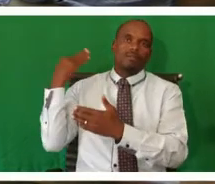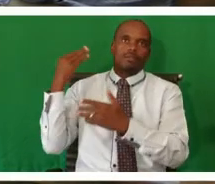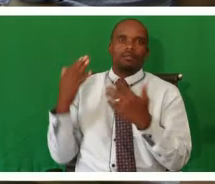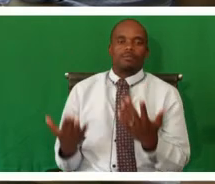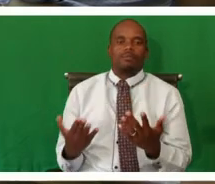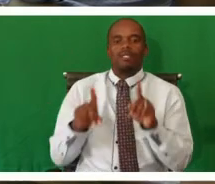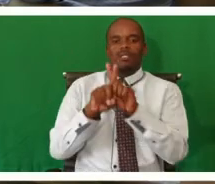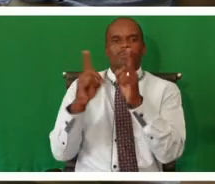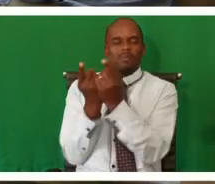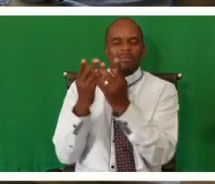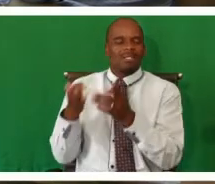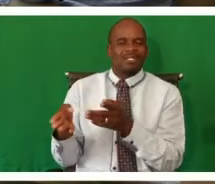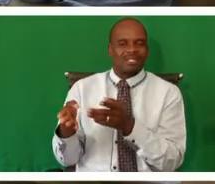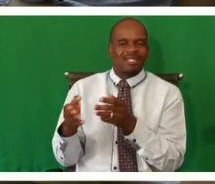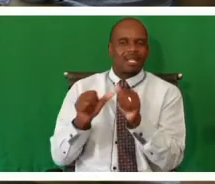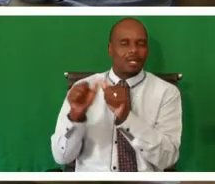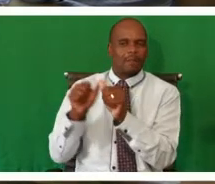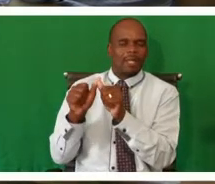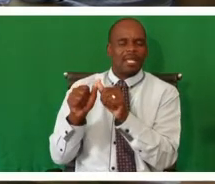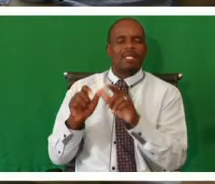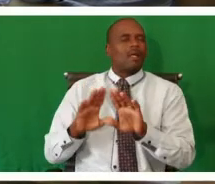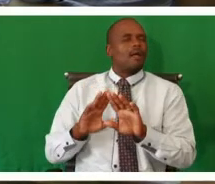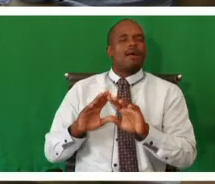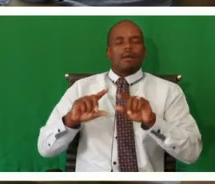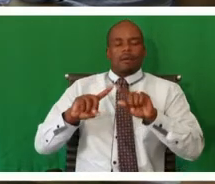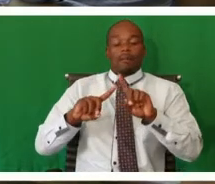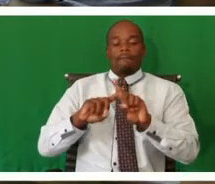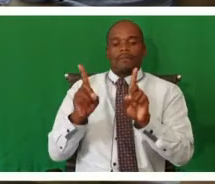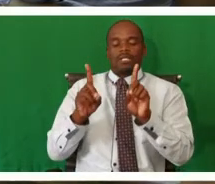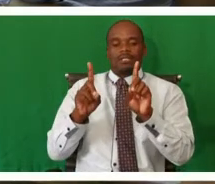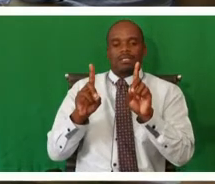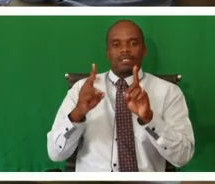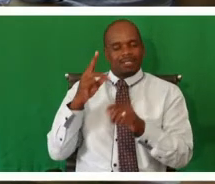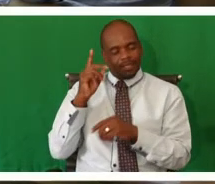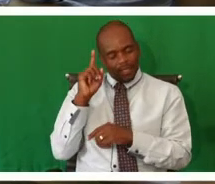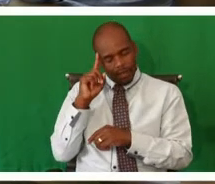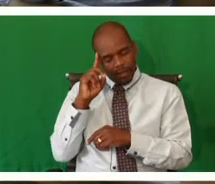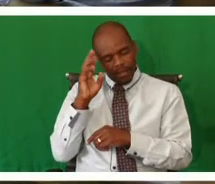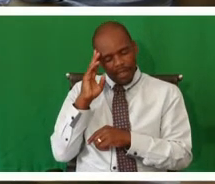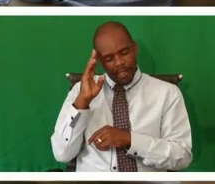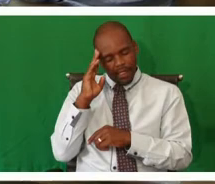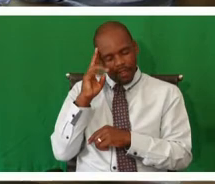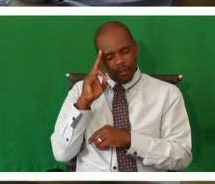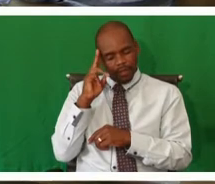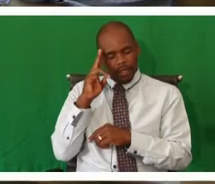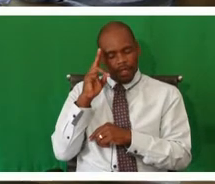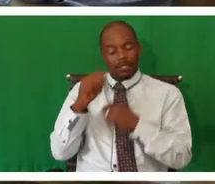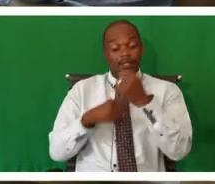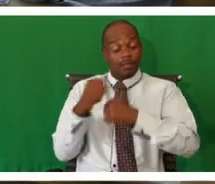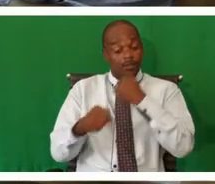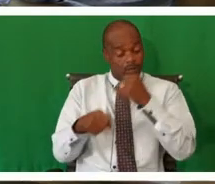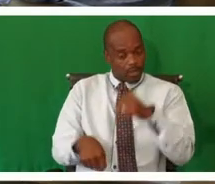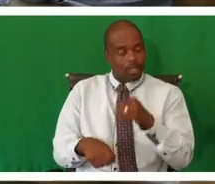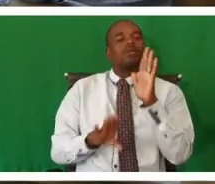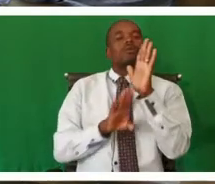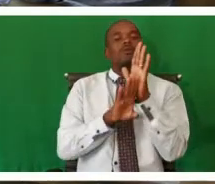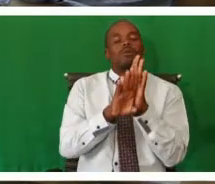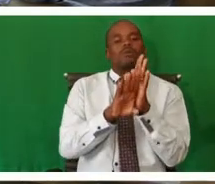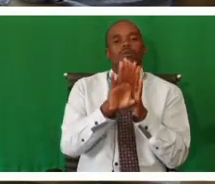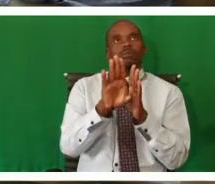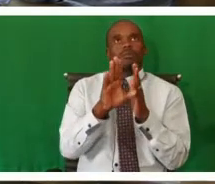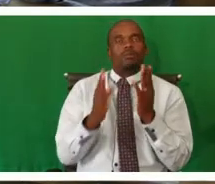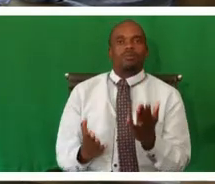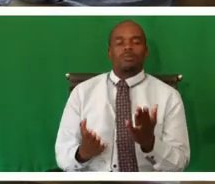not better, but at least I'm sure this year things will improve. Provincial treasury will monitor